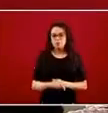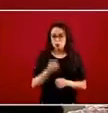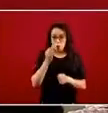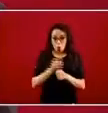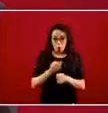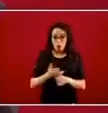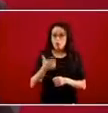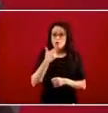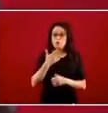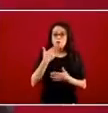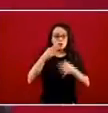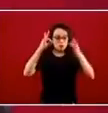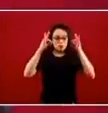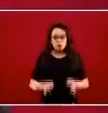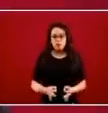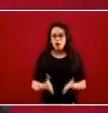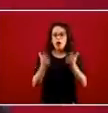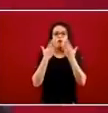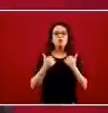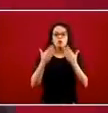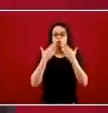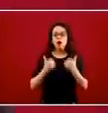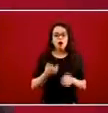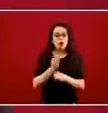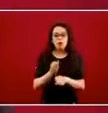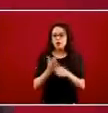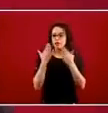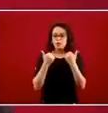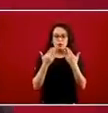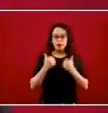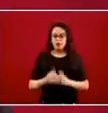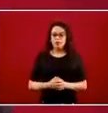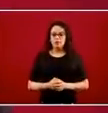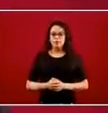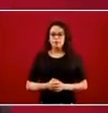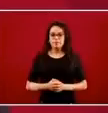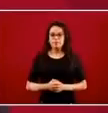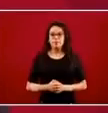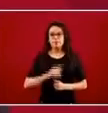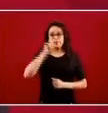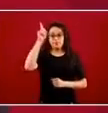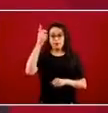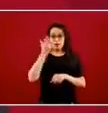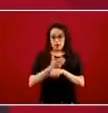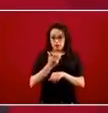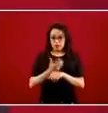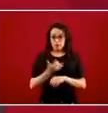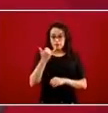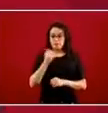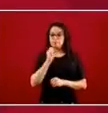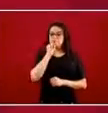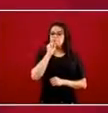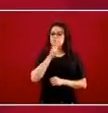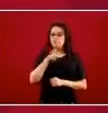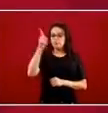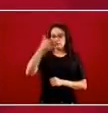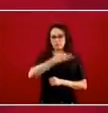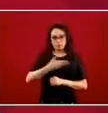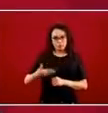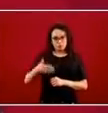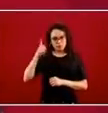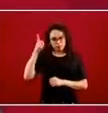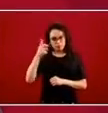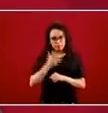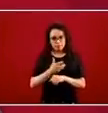official health institution that has authorized fast testing. So, mystery solved. There is no fast testing being implemented by